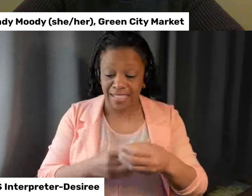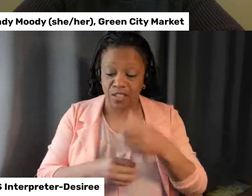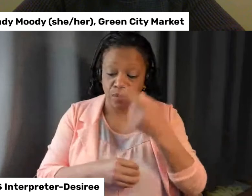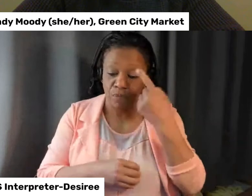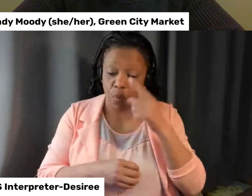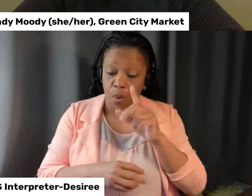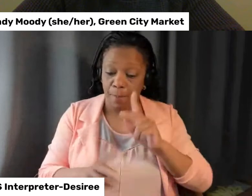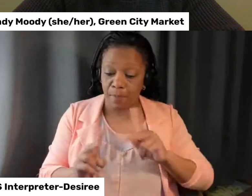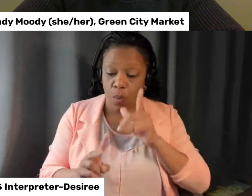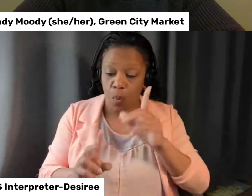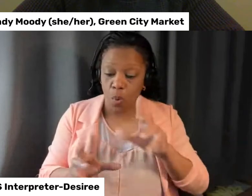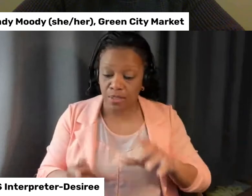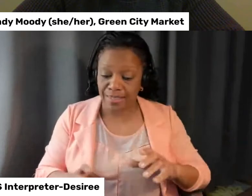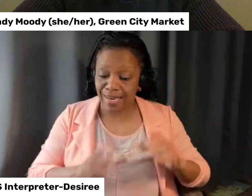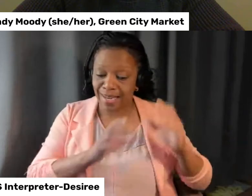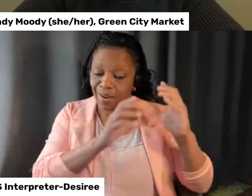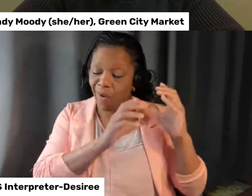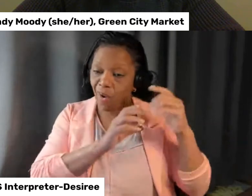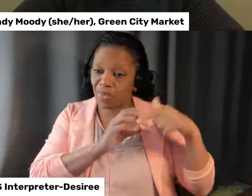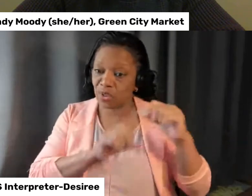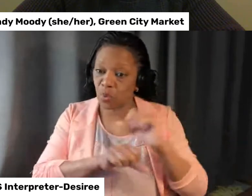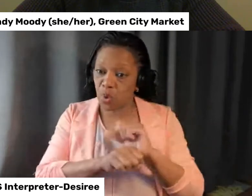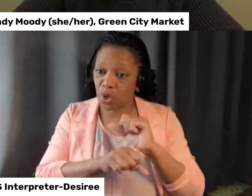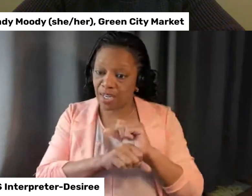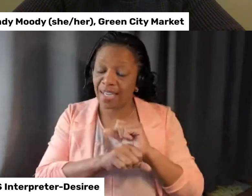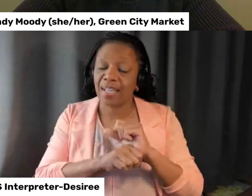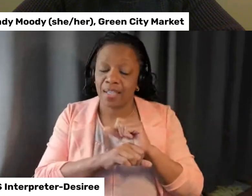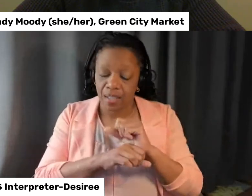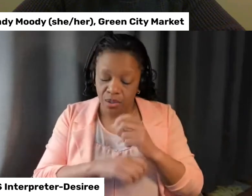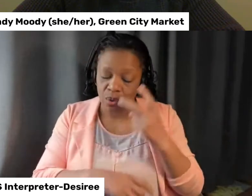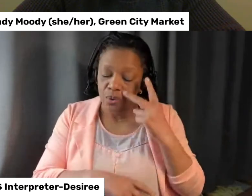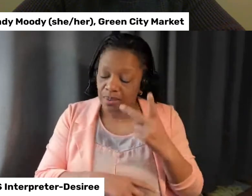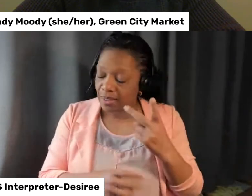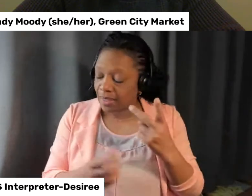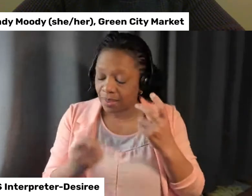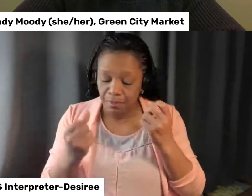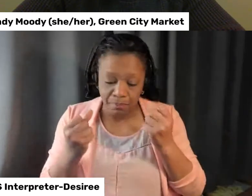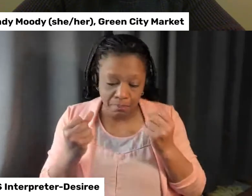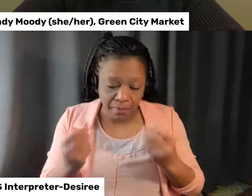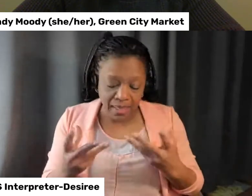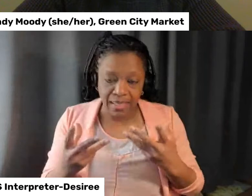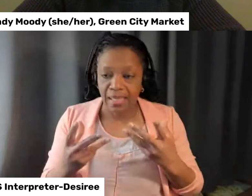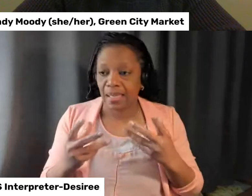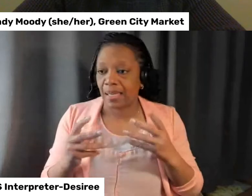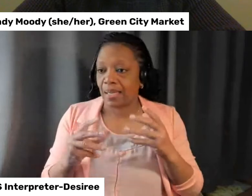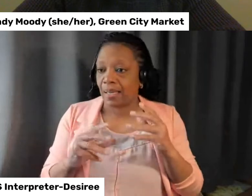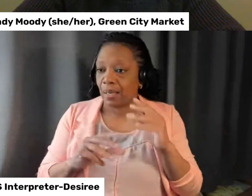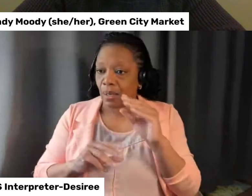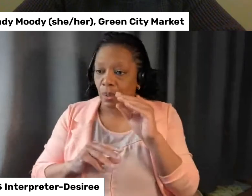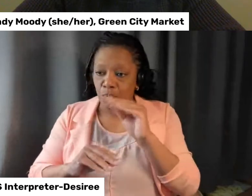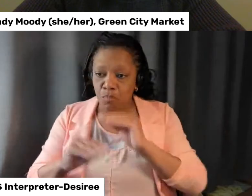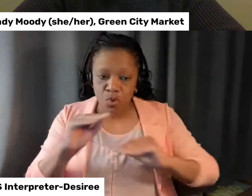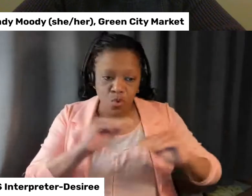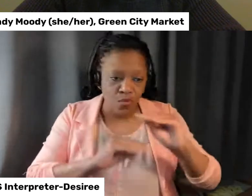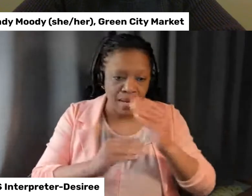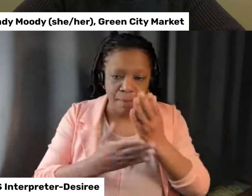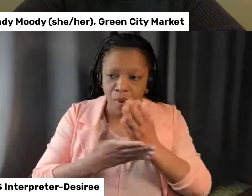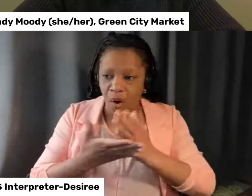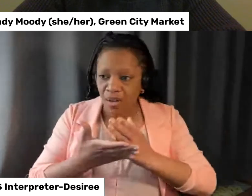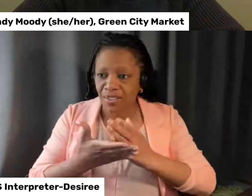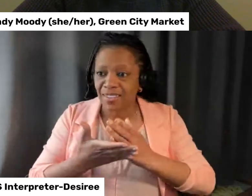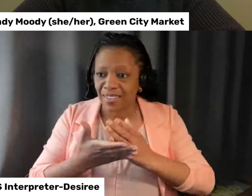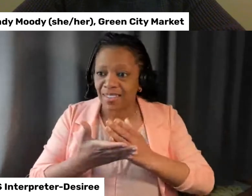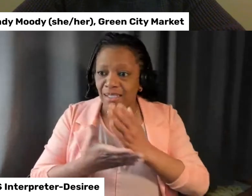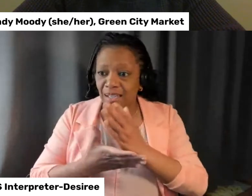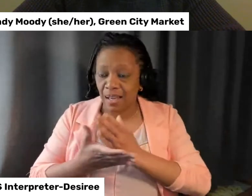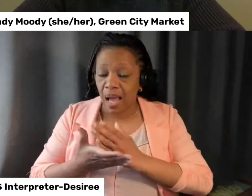finding the many moving parts. We can absorb that and help each other